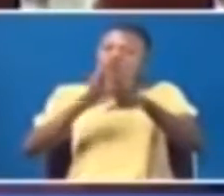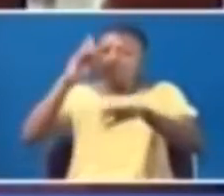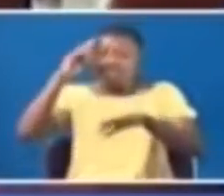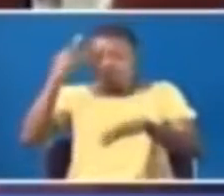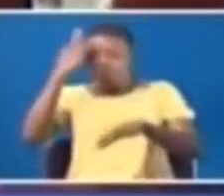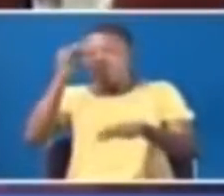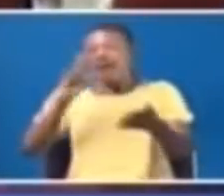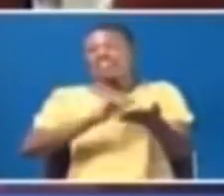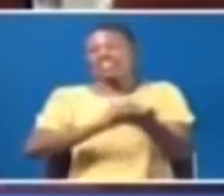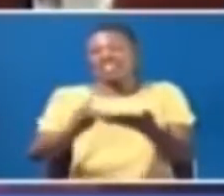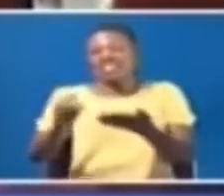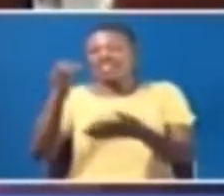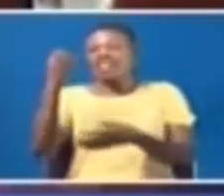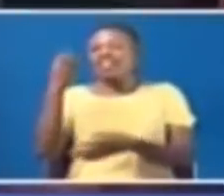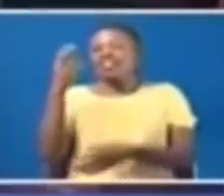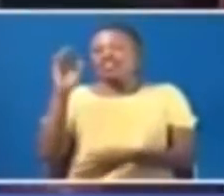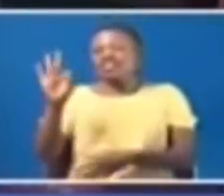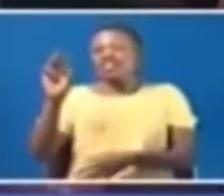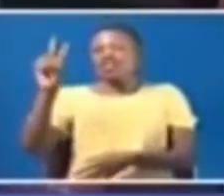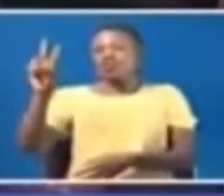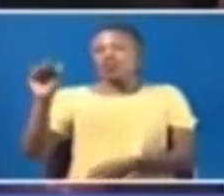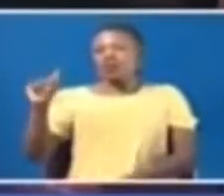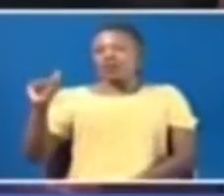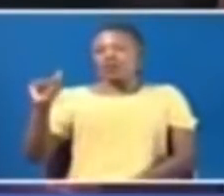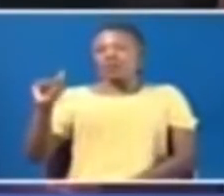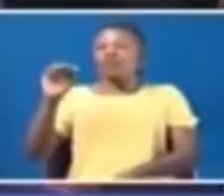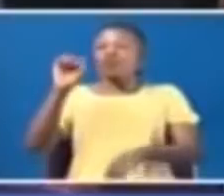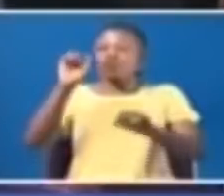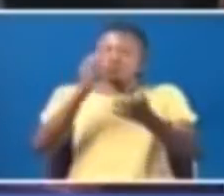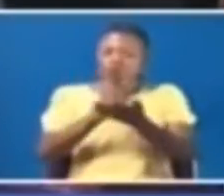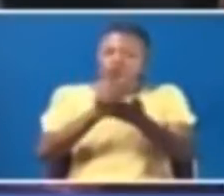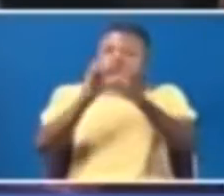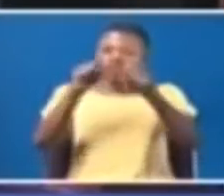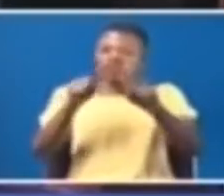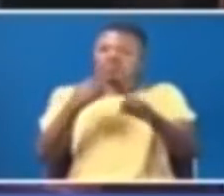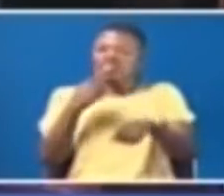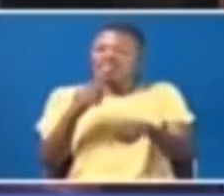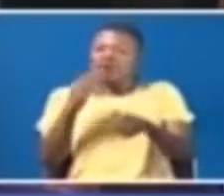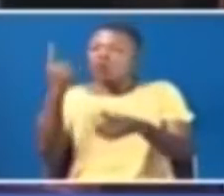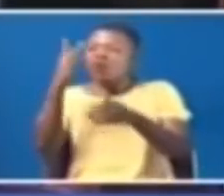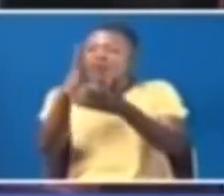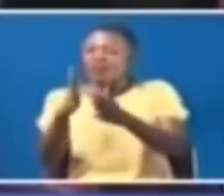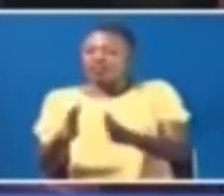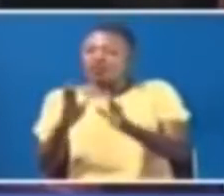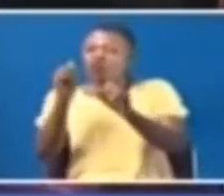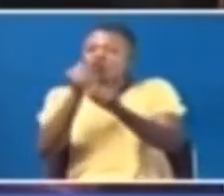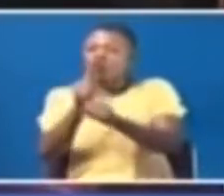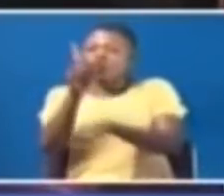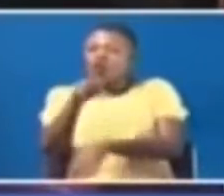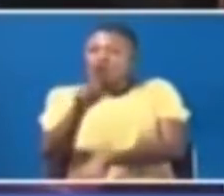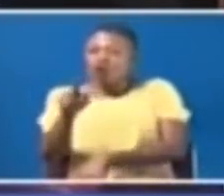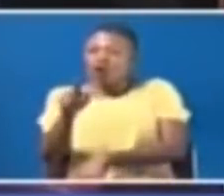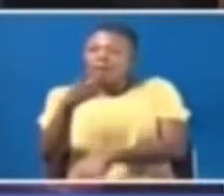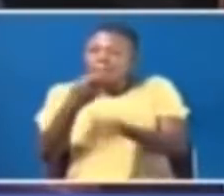deleting that 3.2a. As much as we may say somebody didn't do something right, that is, we are making a